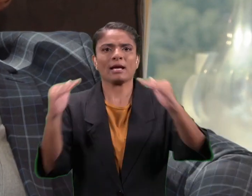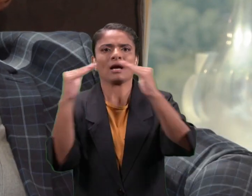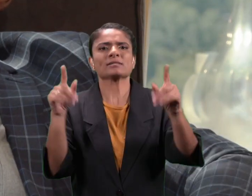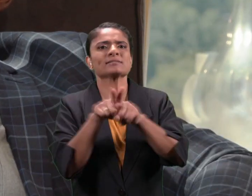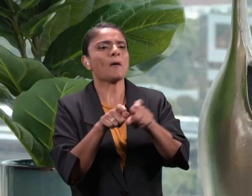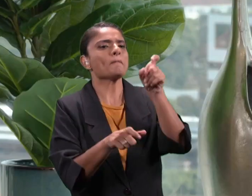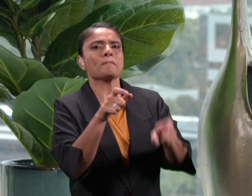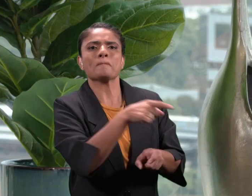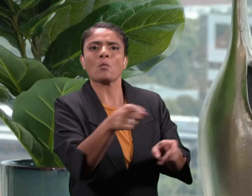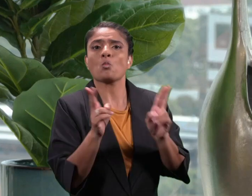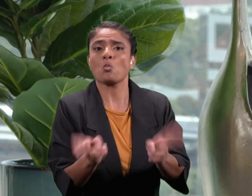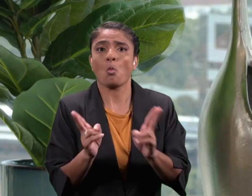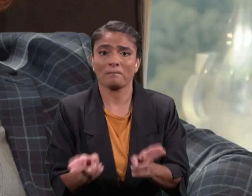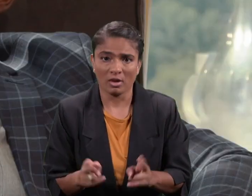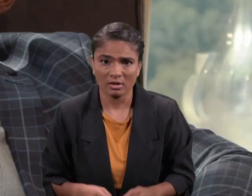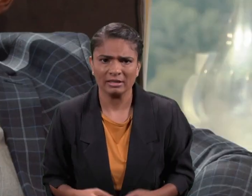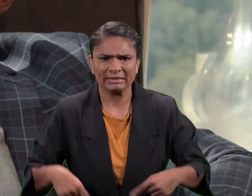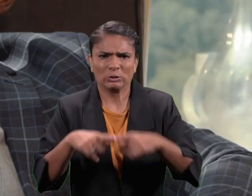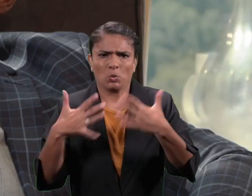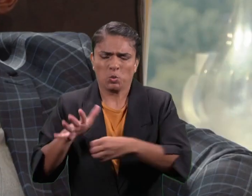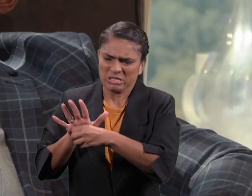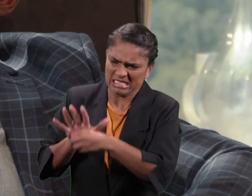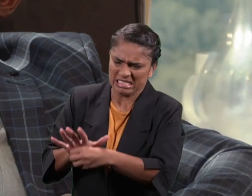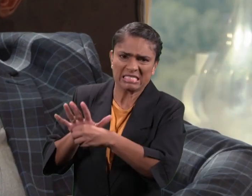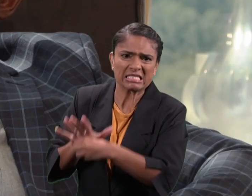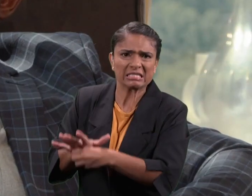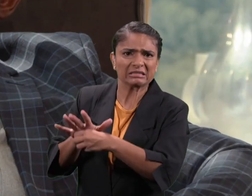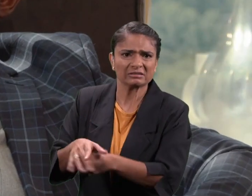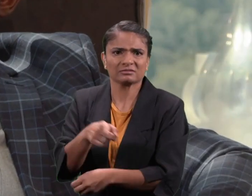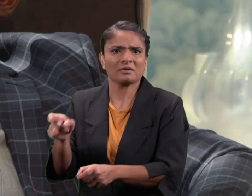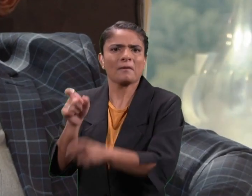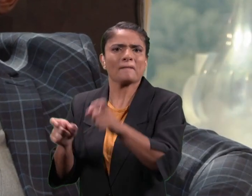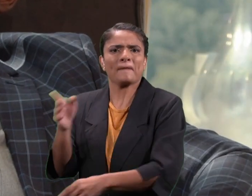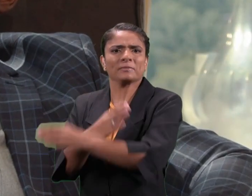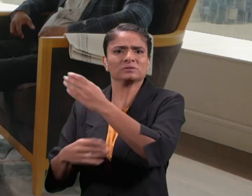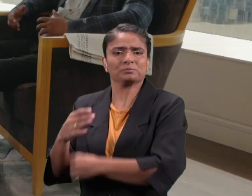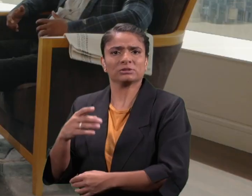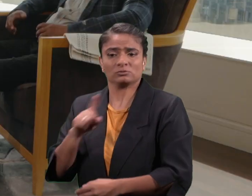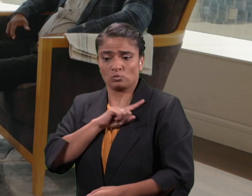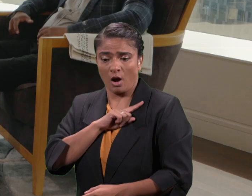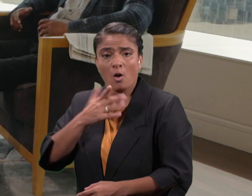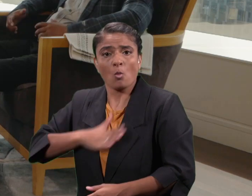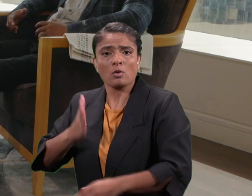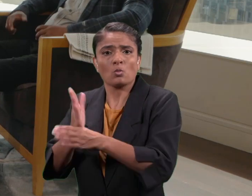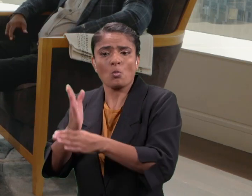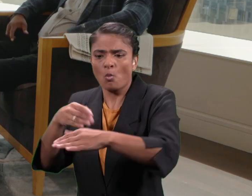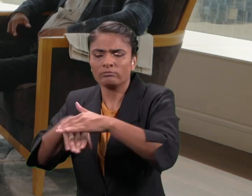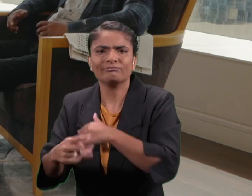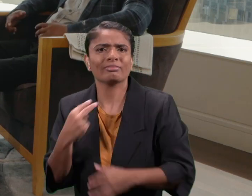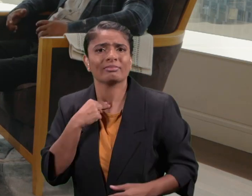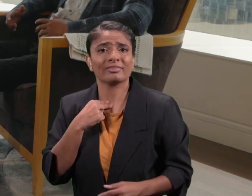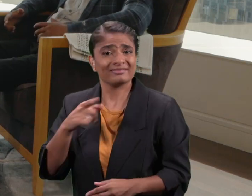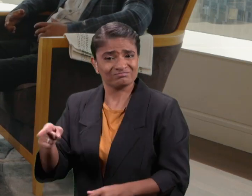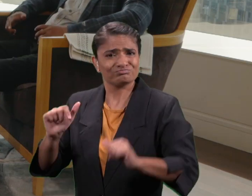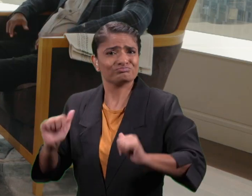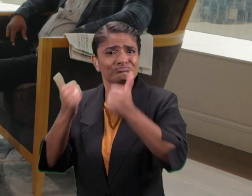with others. So there's been a constraint that has held persons with disabilities to get jobs because of